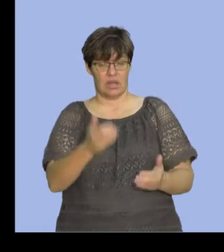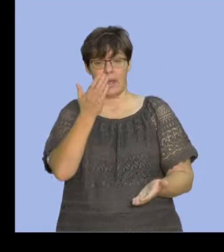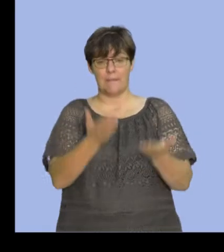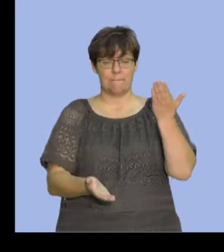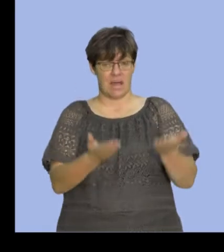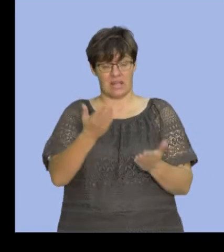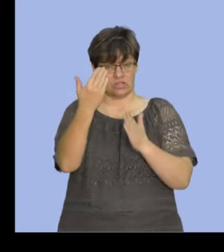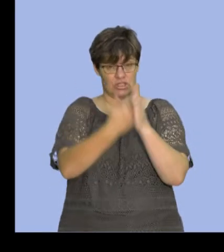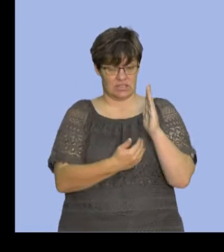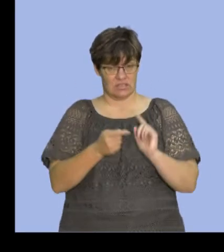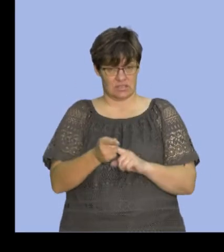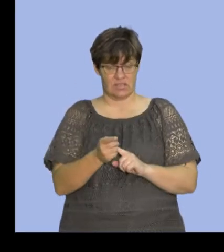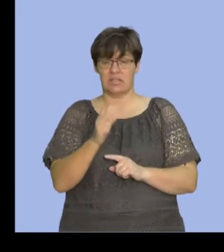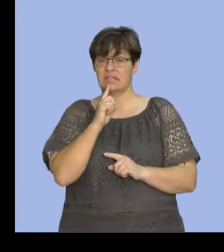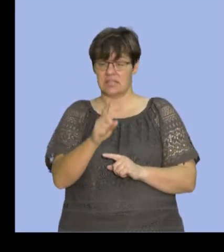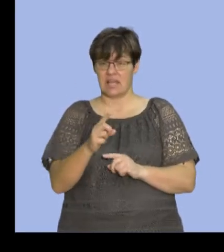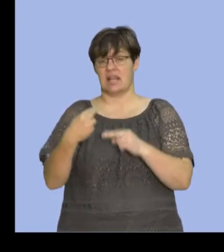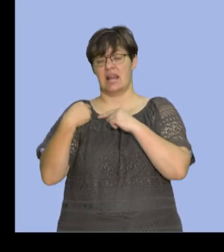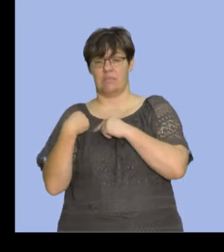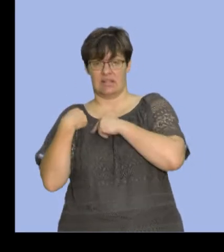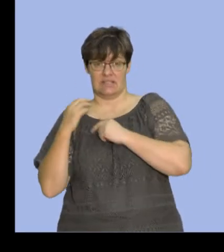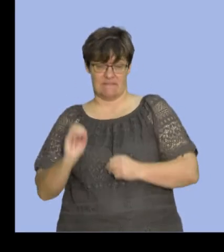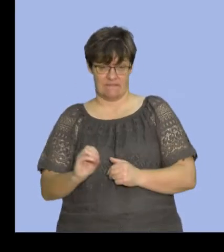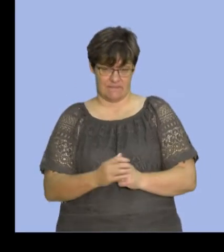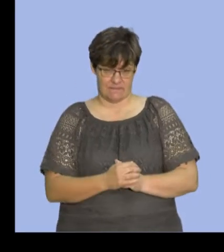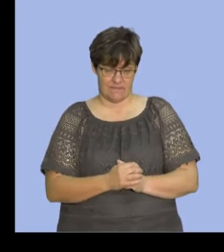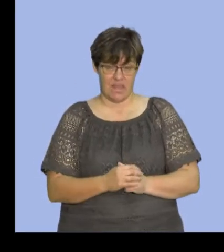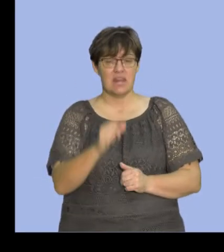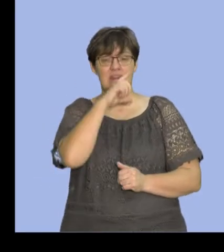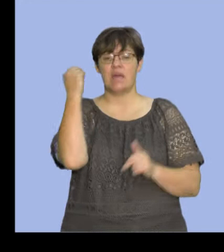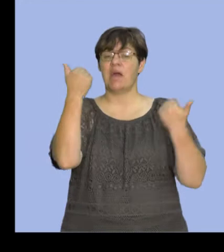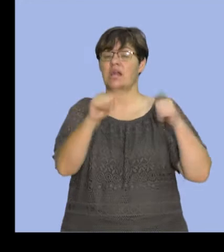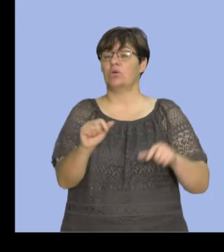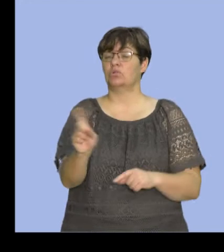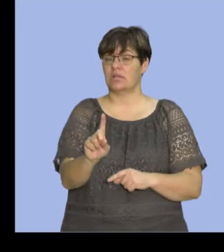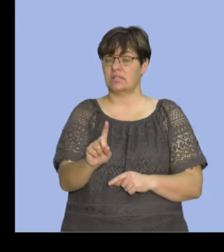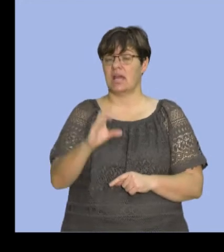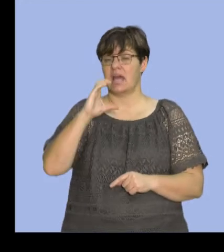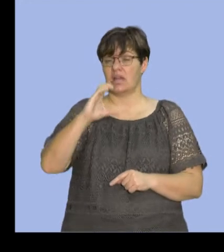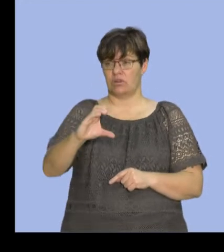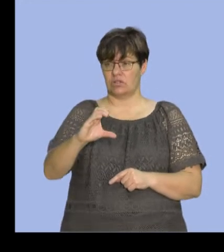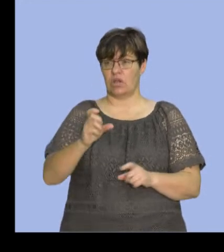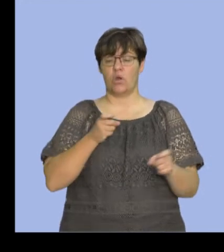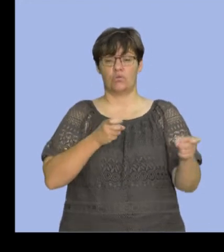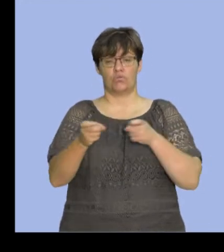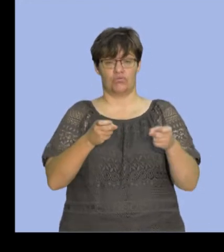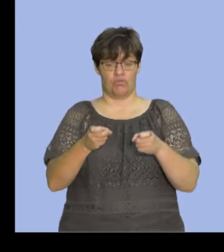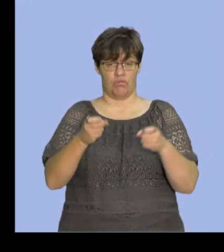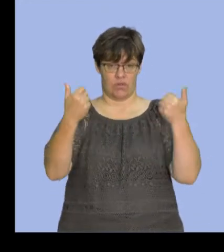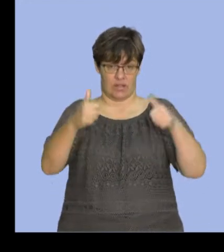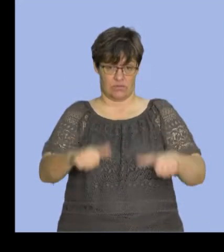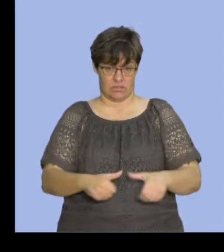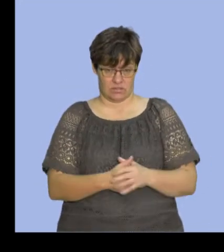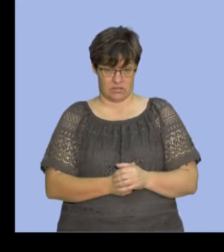section, indicating to you that it's a liability, and obviously the name of the account is your creditors control account.